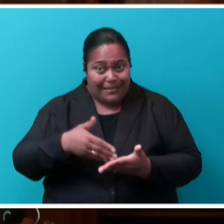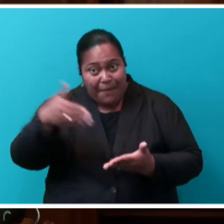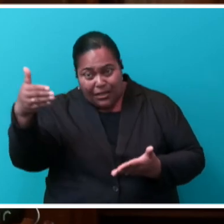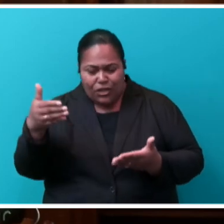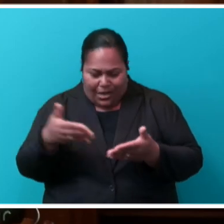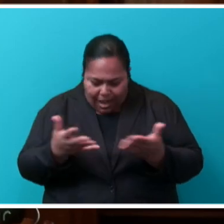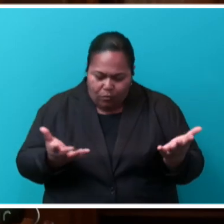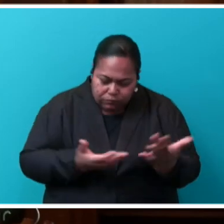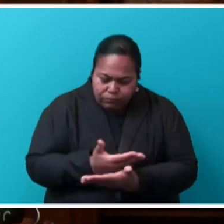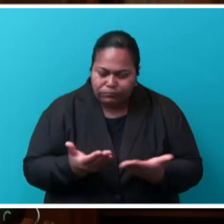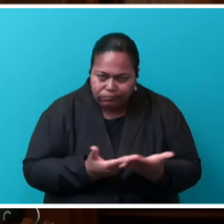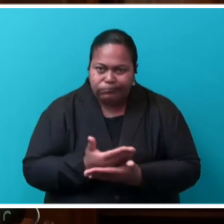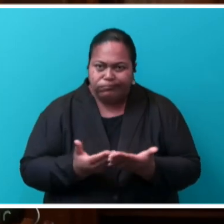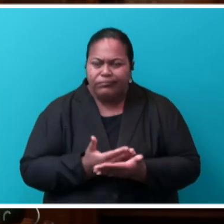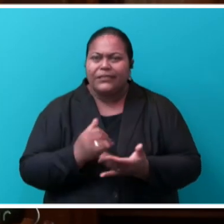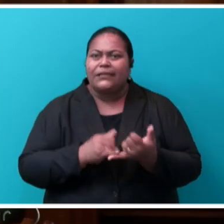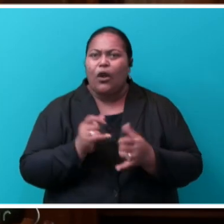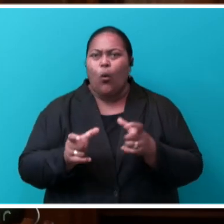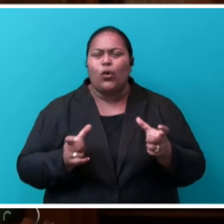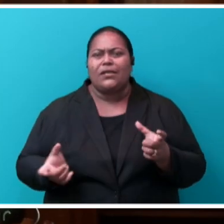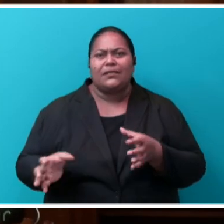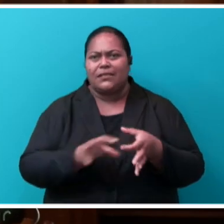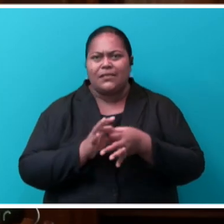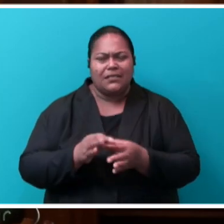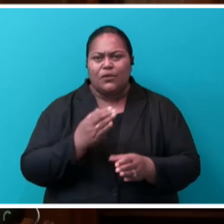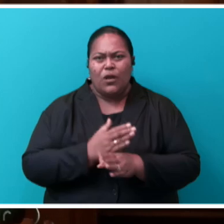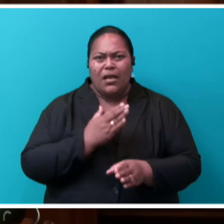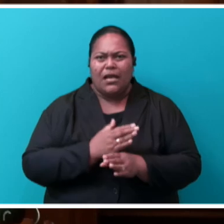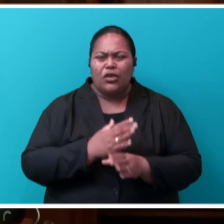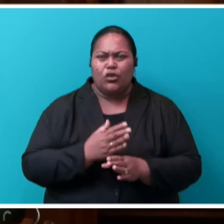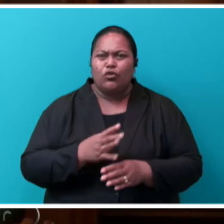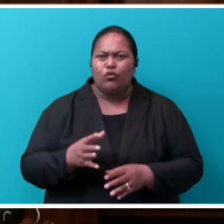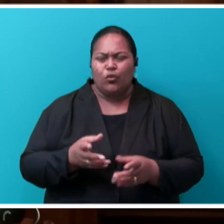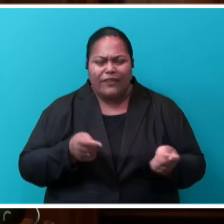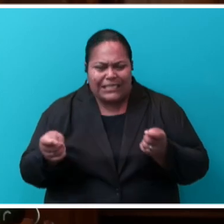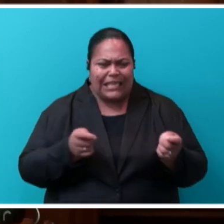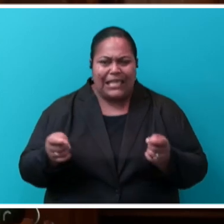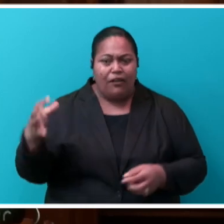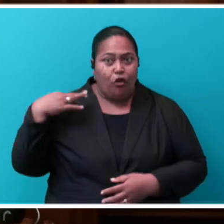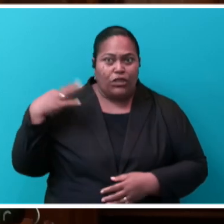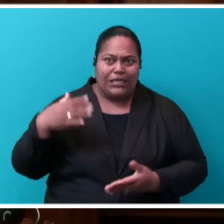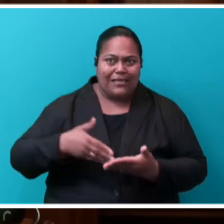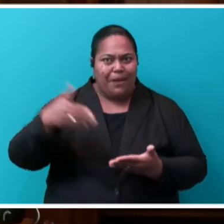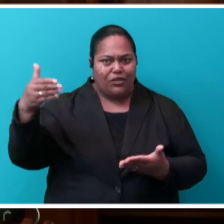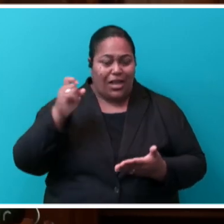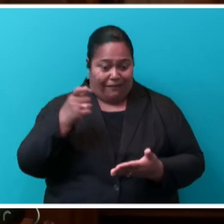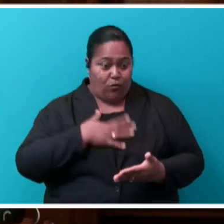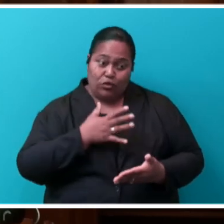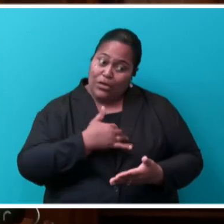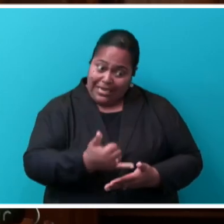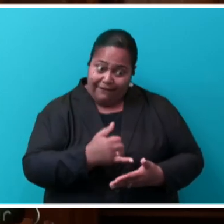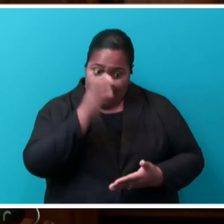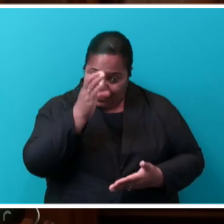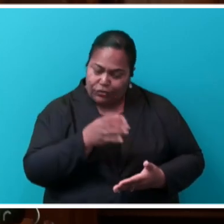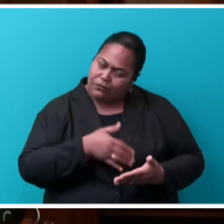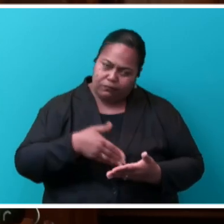through stakeholders' engagement to facilitate voluntary departures for those seeking to leave the country. This